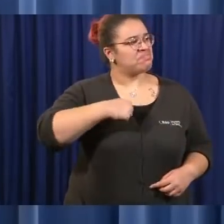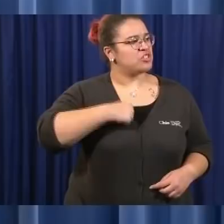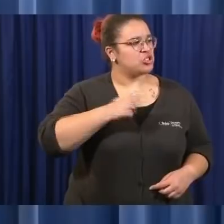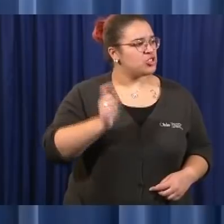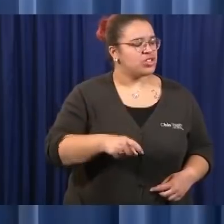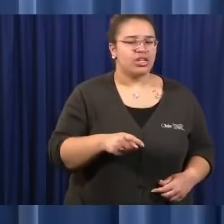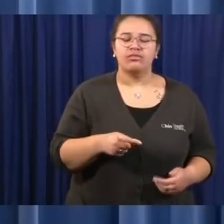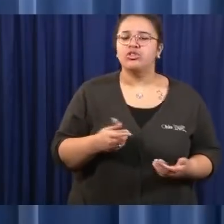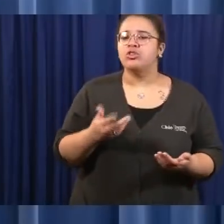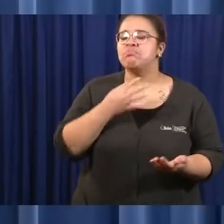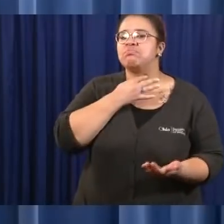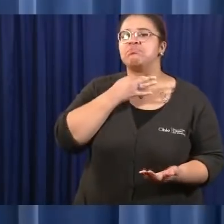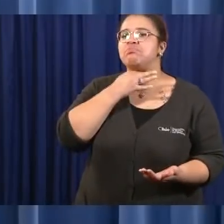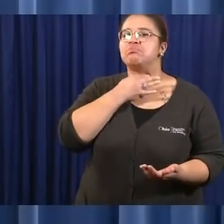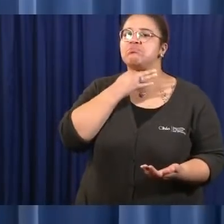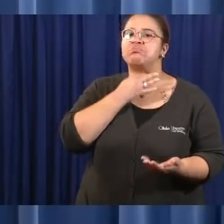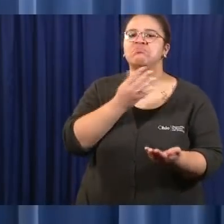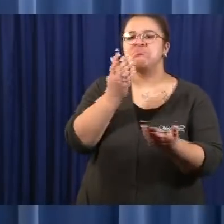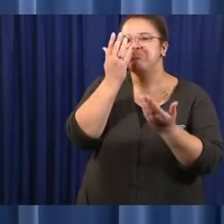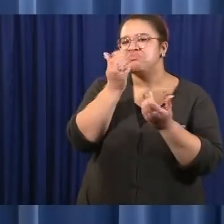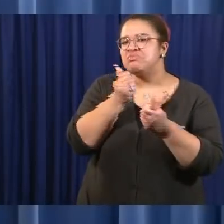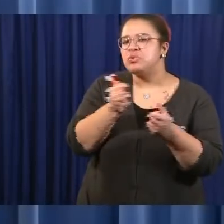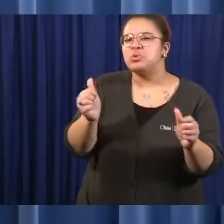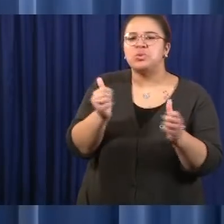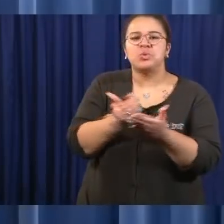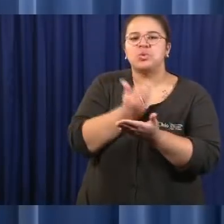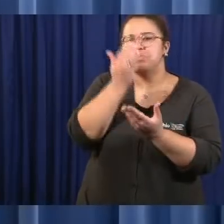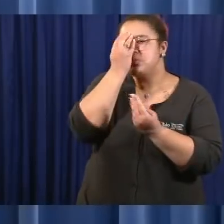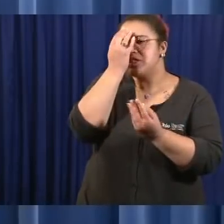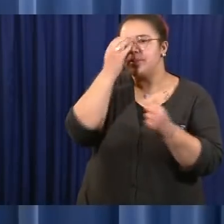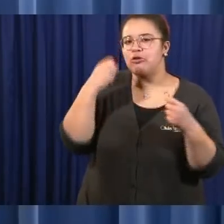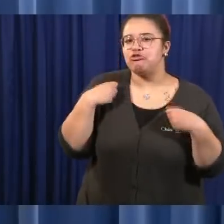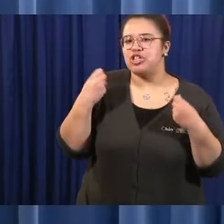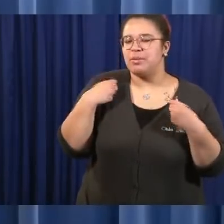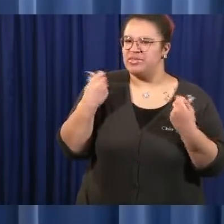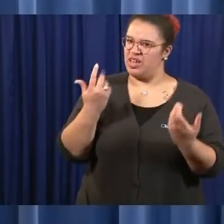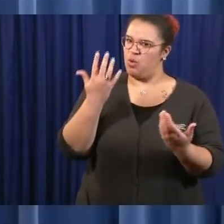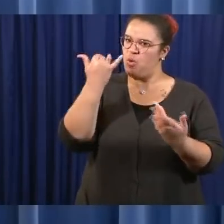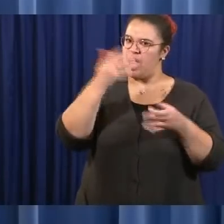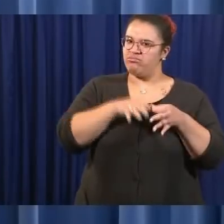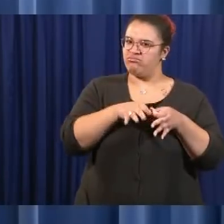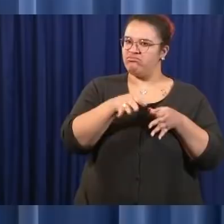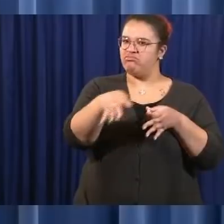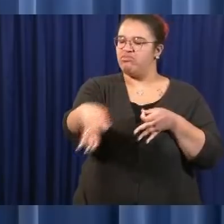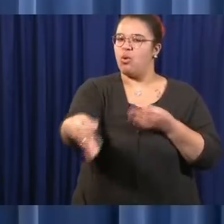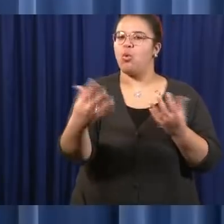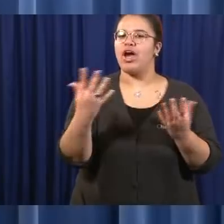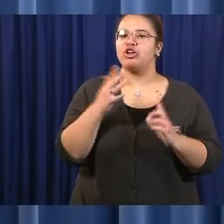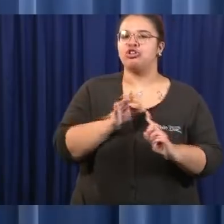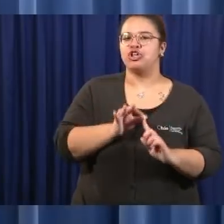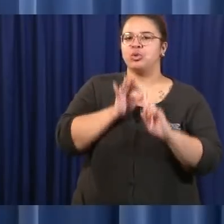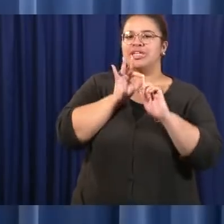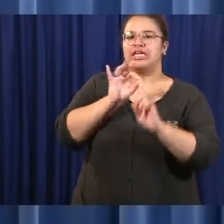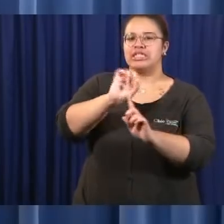of the unique, barriers that have kept them from receiving a reopen date?